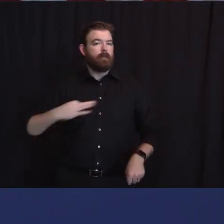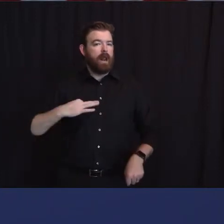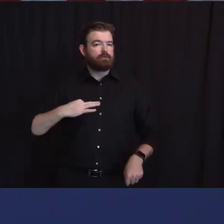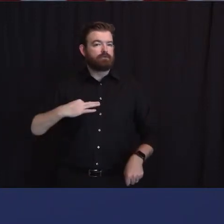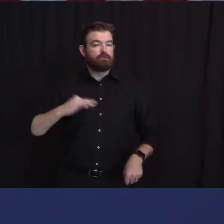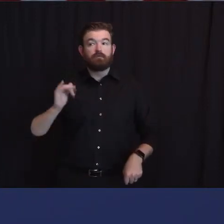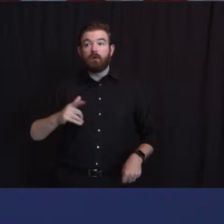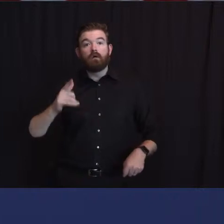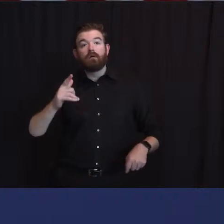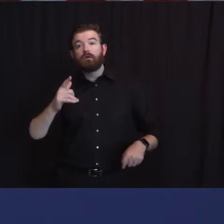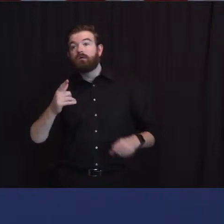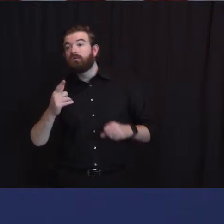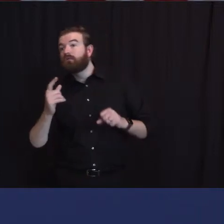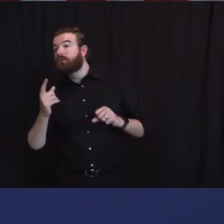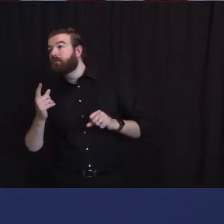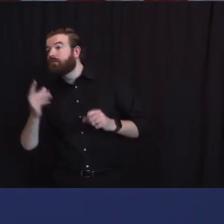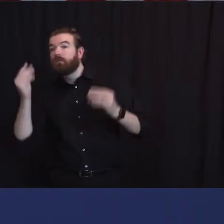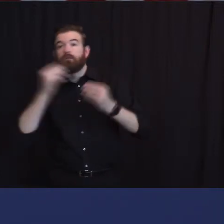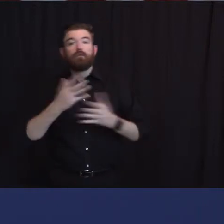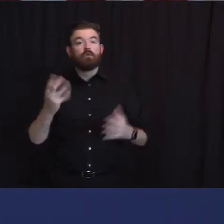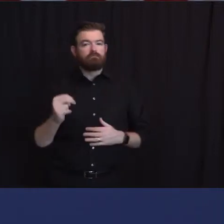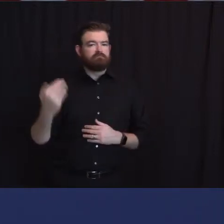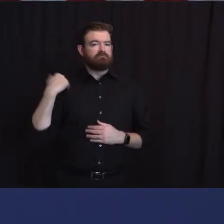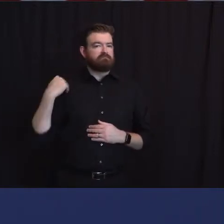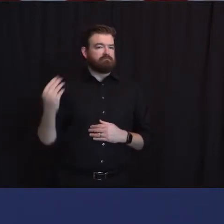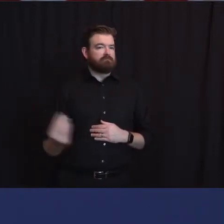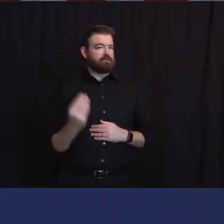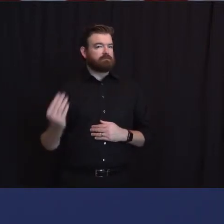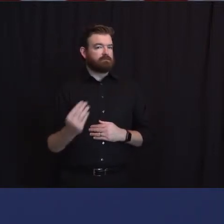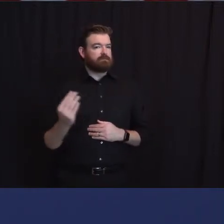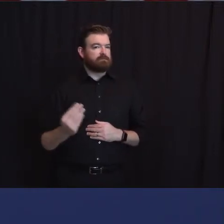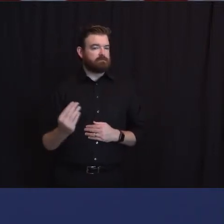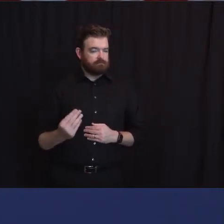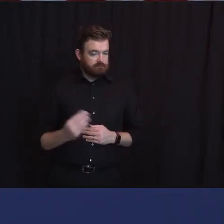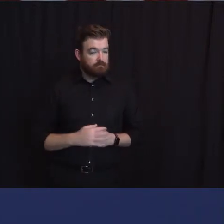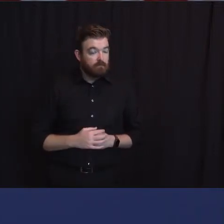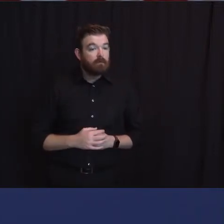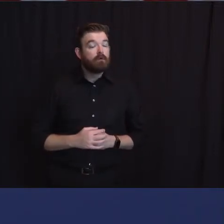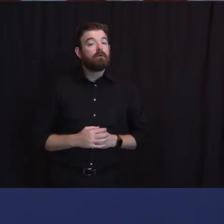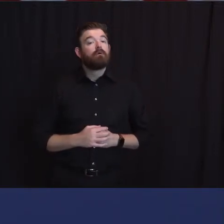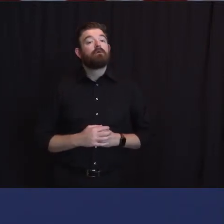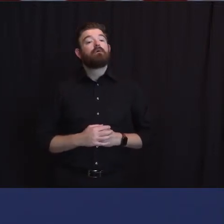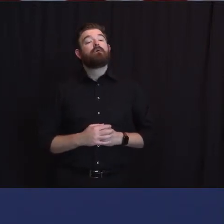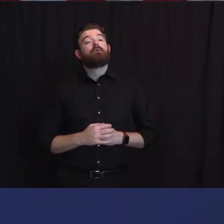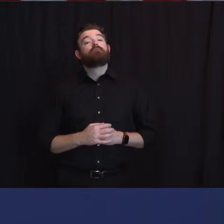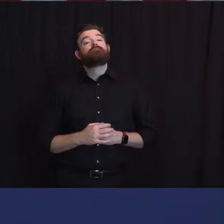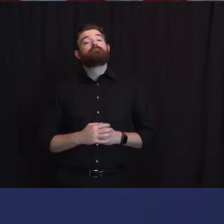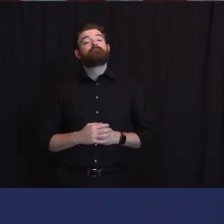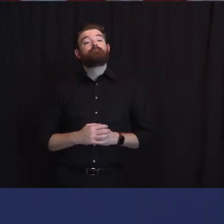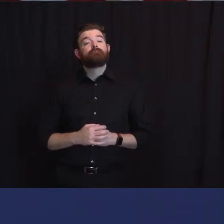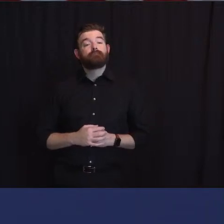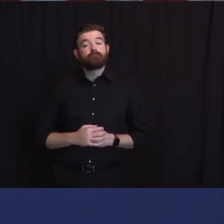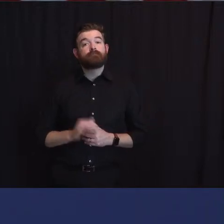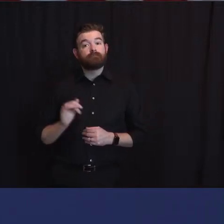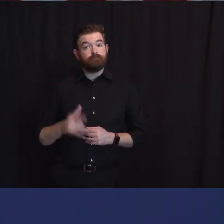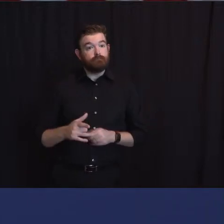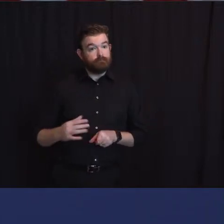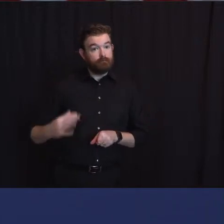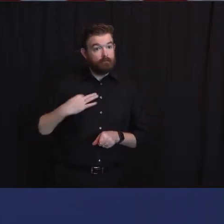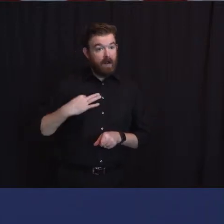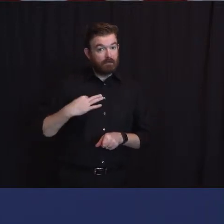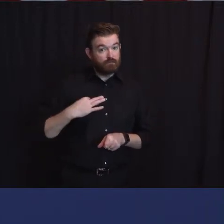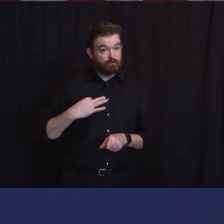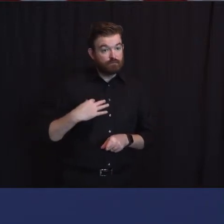the release of ARP-ESSER funds to states, at this time the application will provide school districts